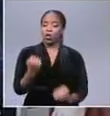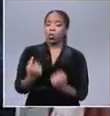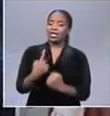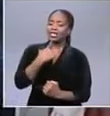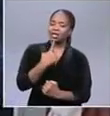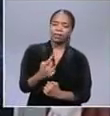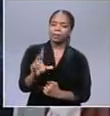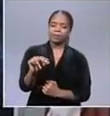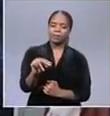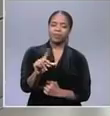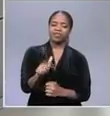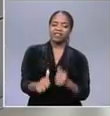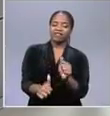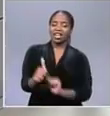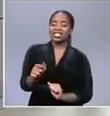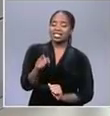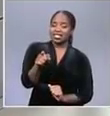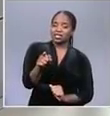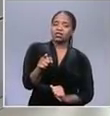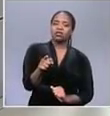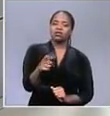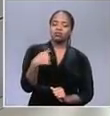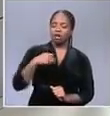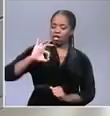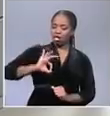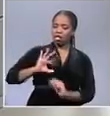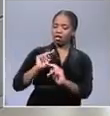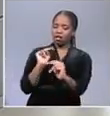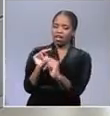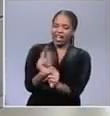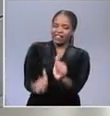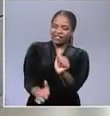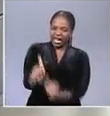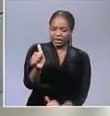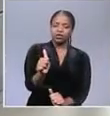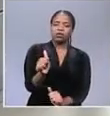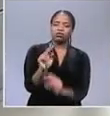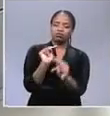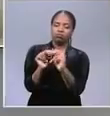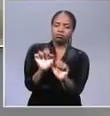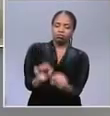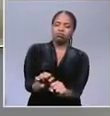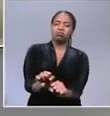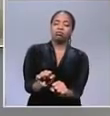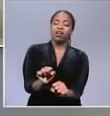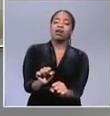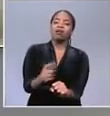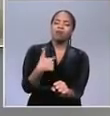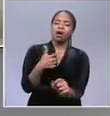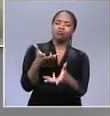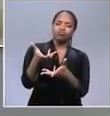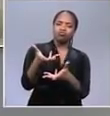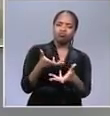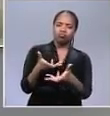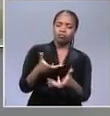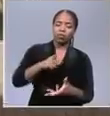matter, matters that have to do with wage talks have to be going through arbitration. And the main reason for this is that